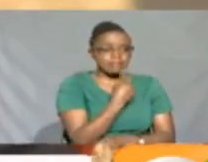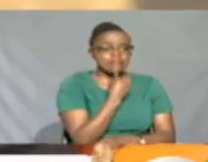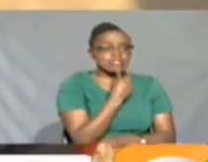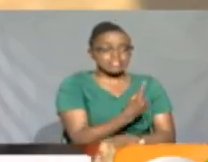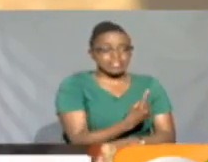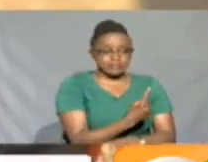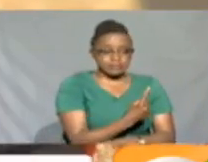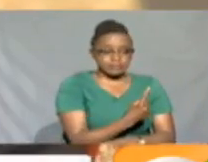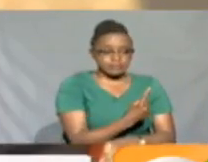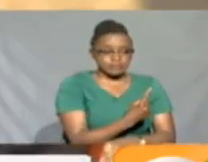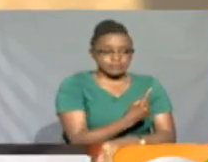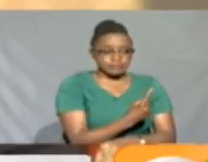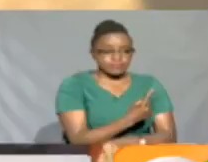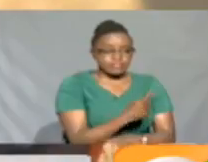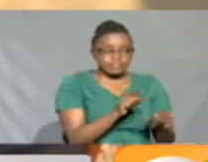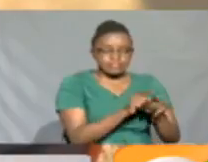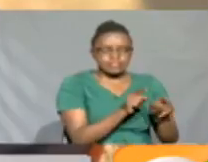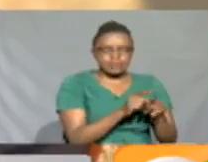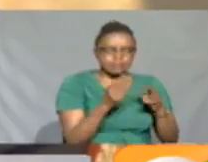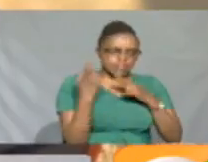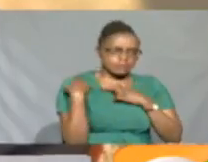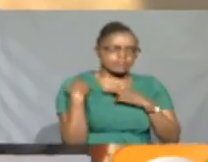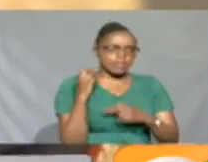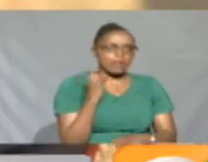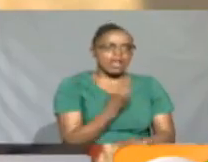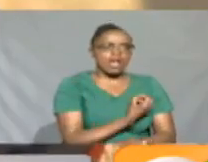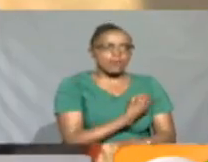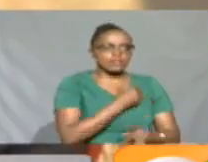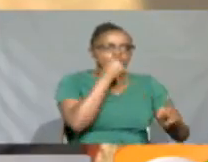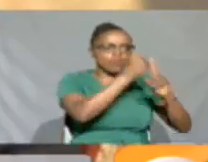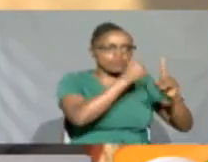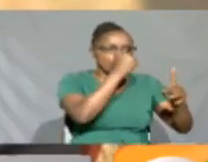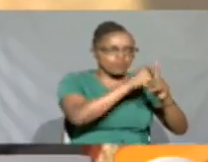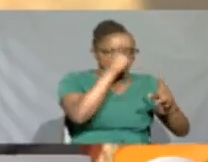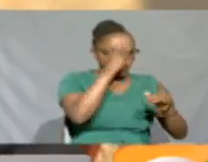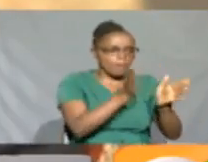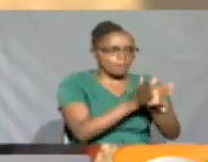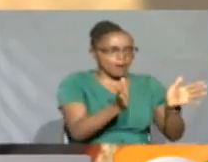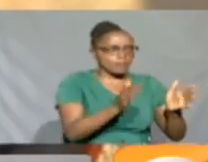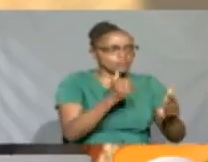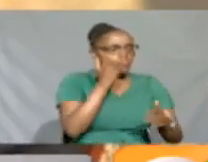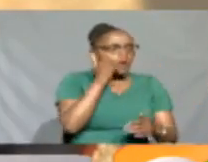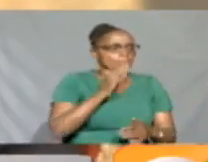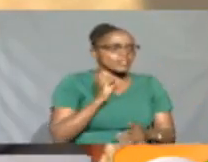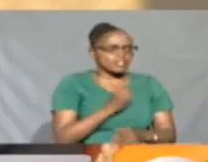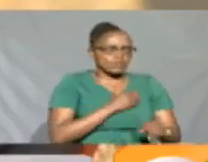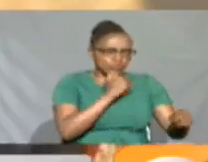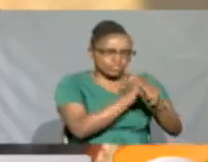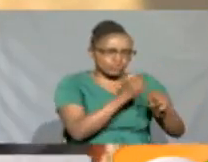it, it's our jurisdiction to be advocates for the public, for our patients,